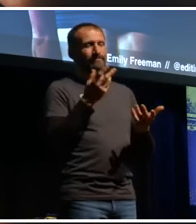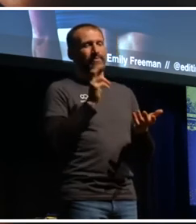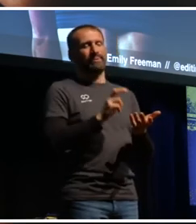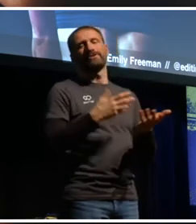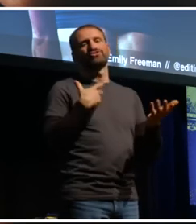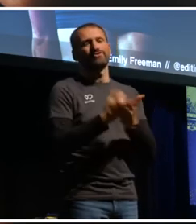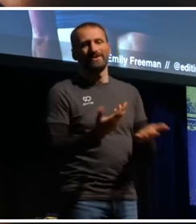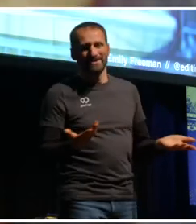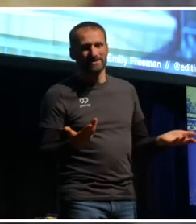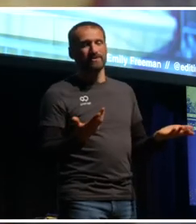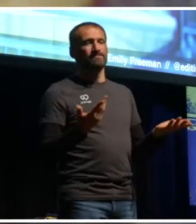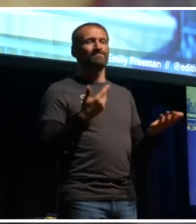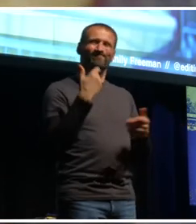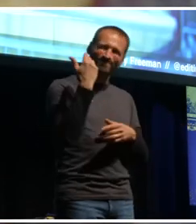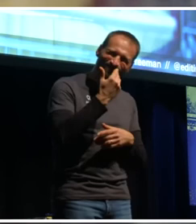a victory.